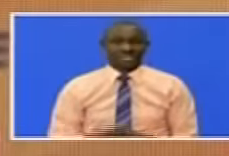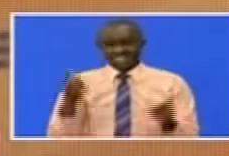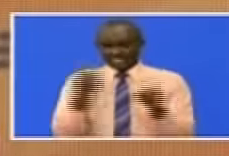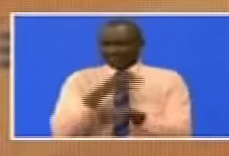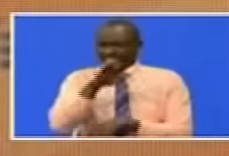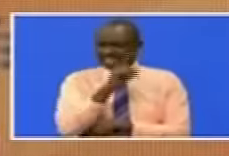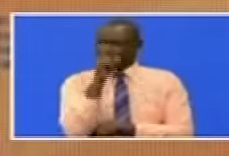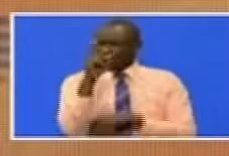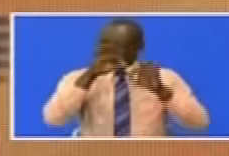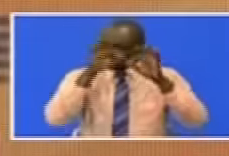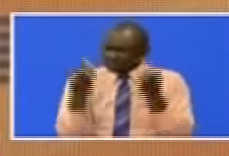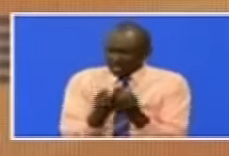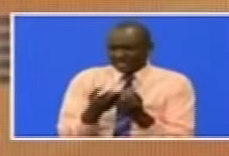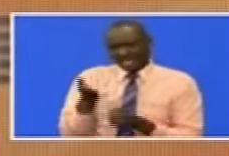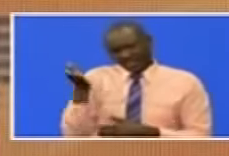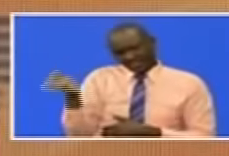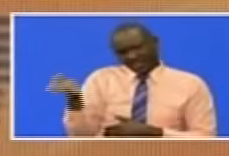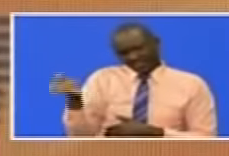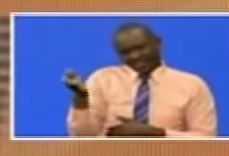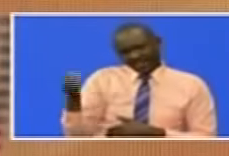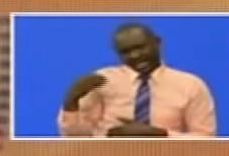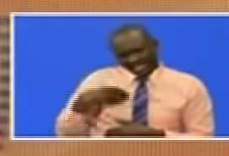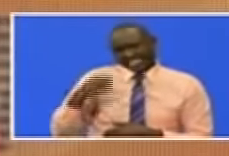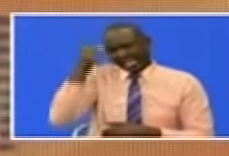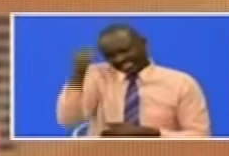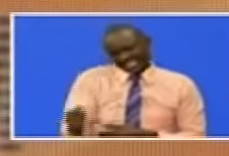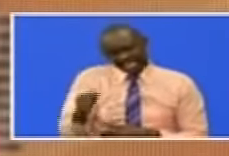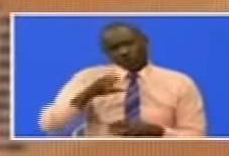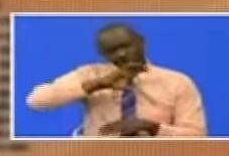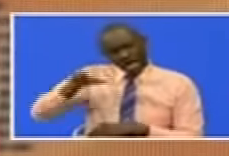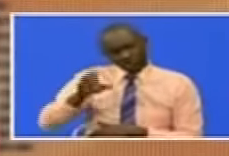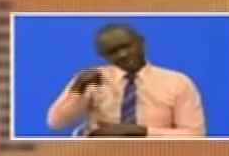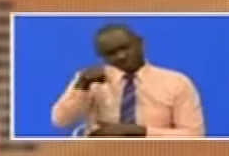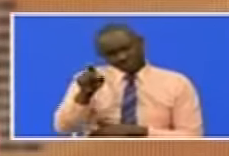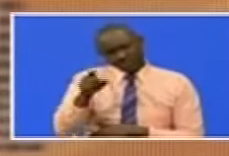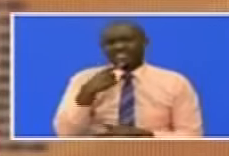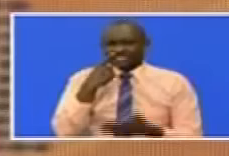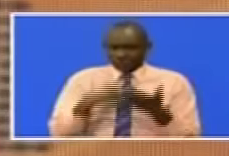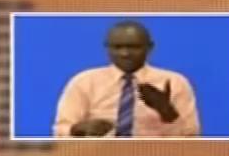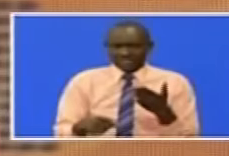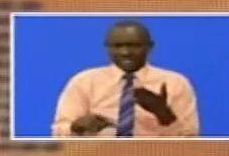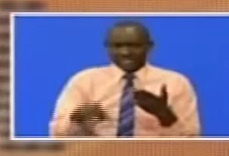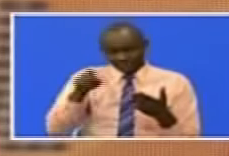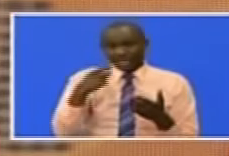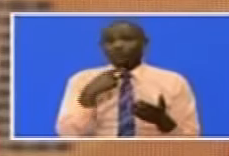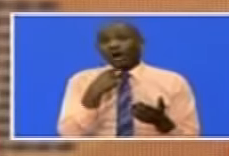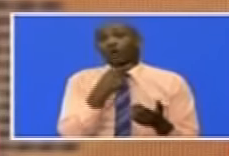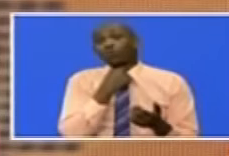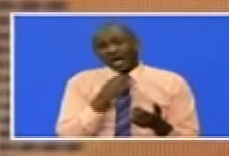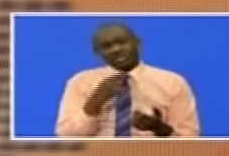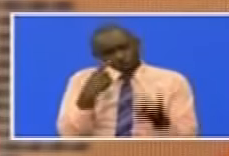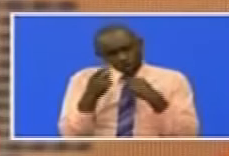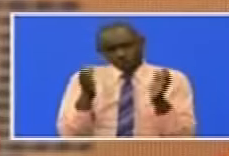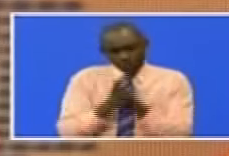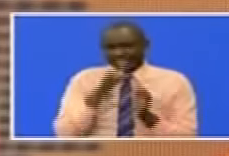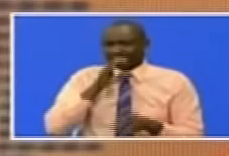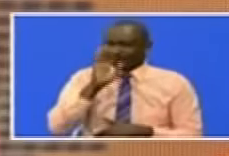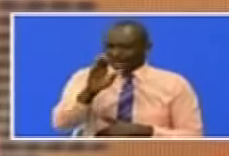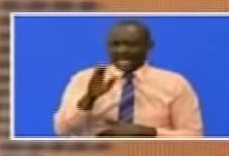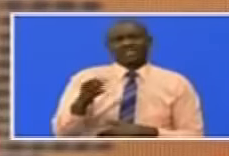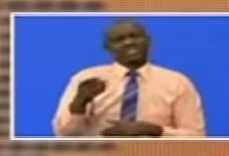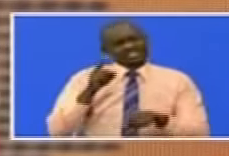Kwingineko, familia moja huko Loitoktok County ya Kajiado kunradhi imejitokeza kudai kuzungumza na mtoto wao siku ya Jumamosi wiki